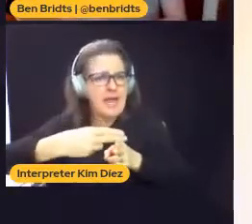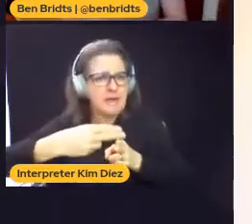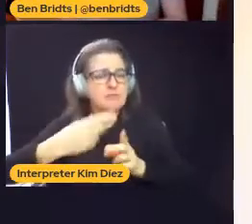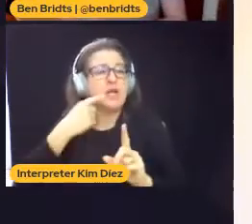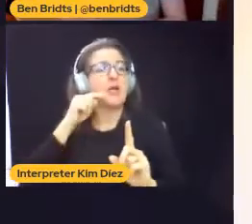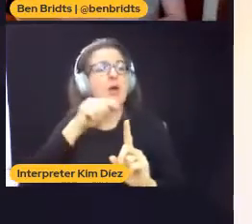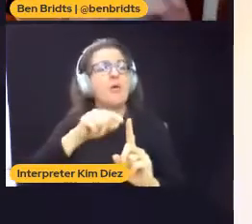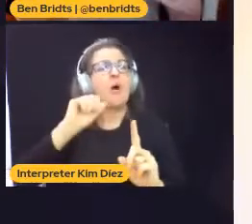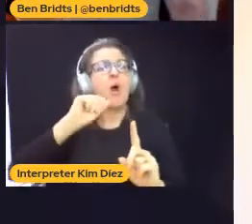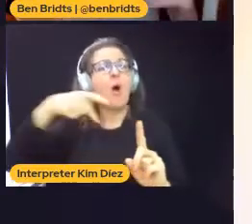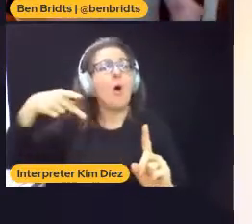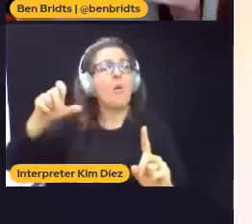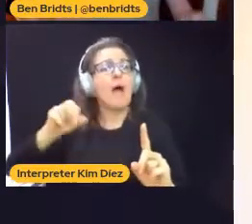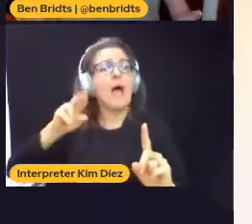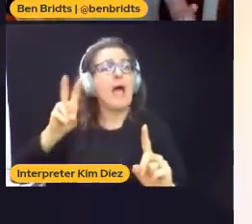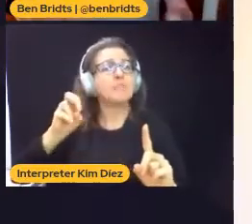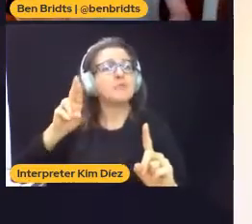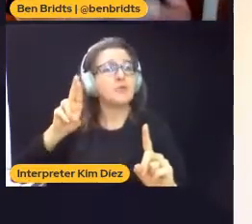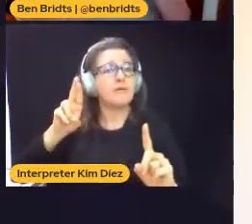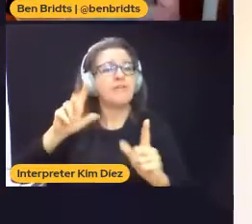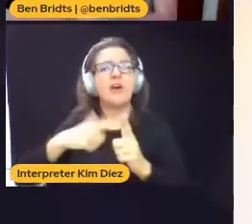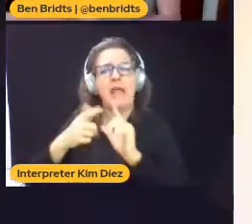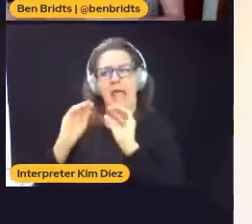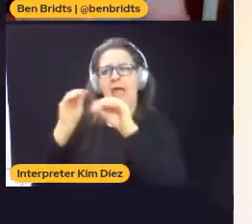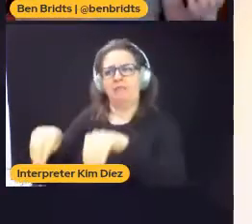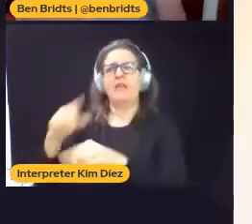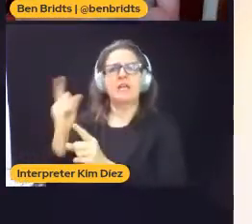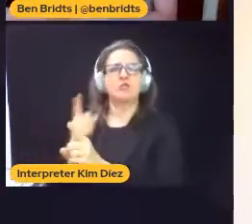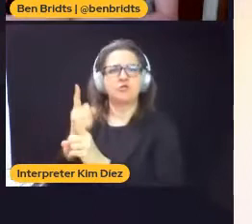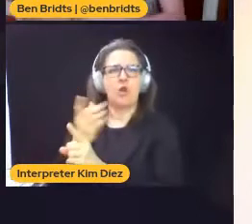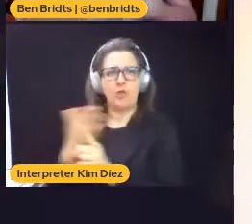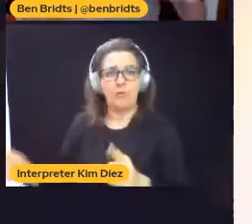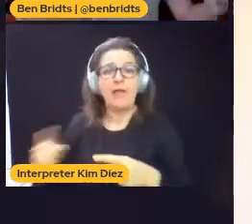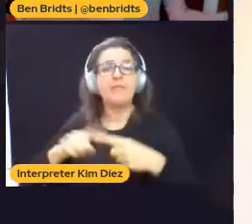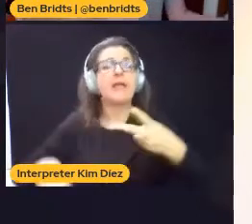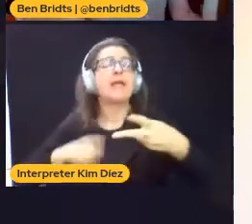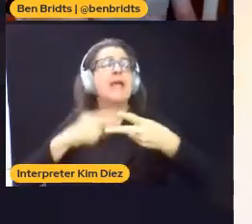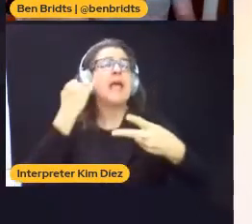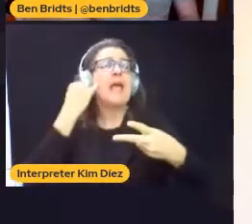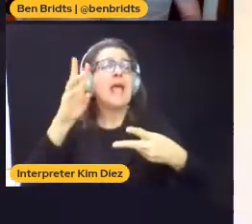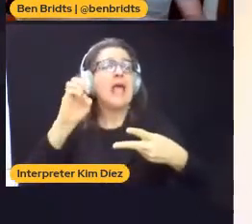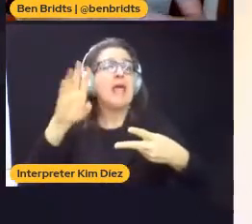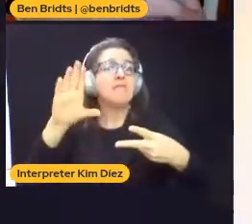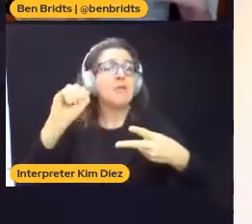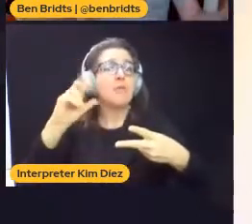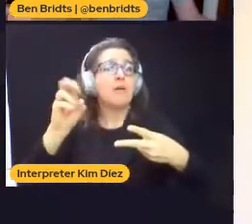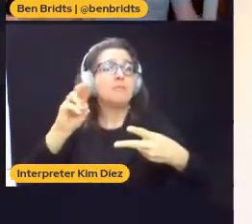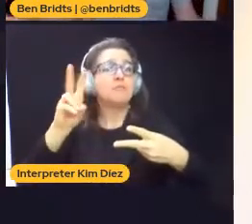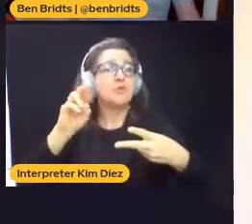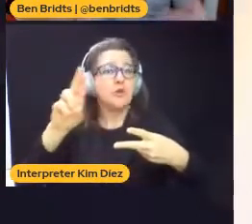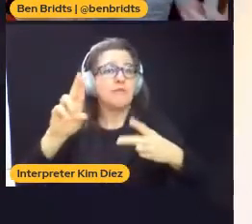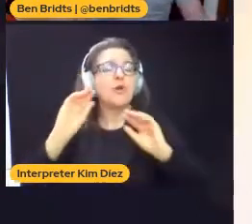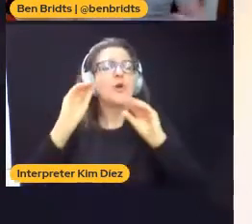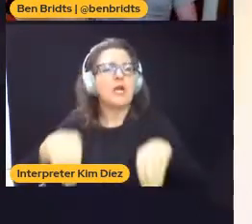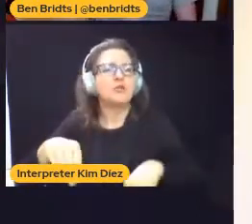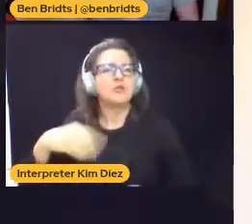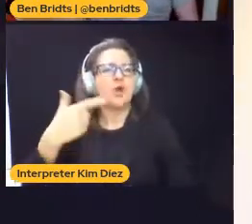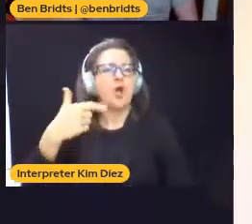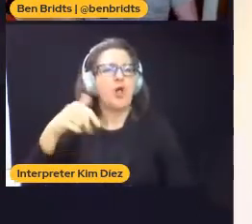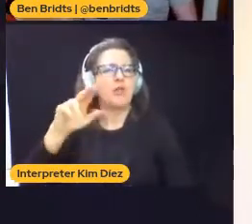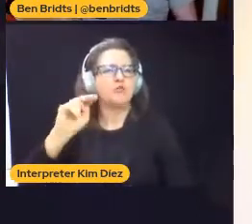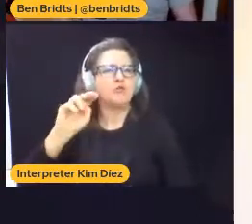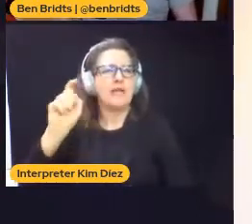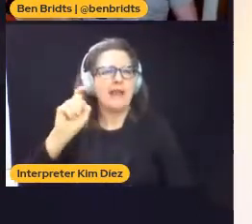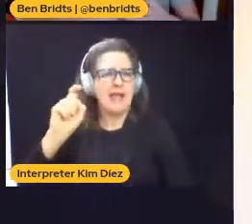server, and then install the right thing on there. If it's a web server, install Nginx. If it's an app server, install Tomcat, for example, things like